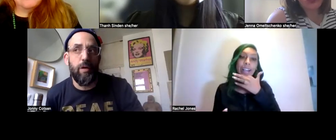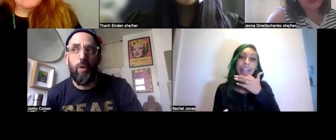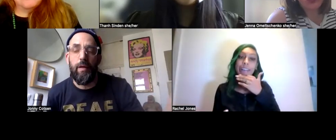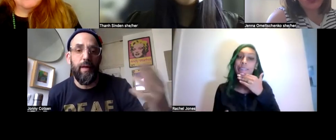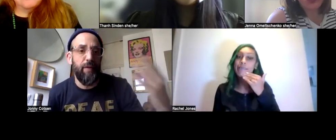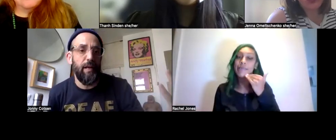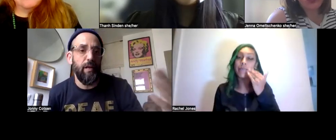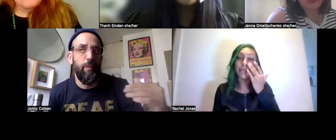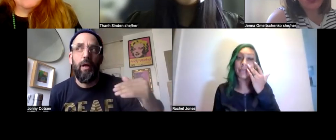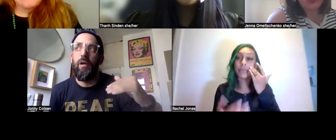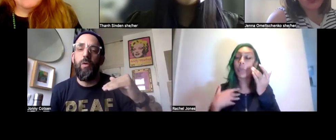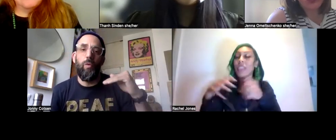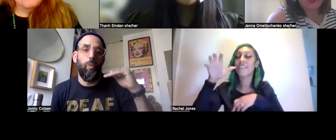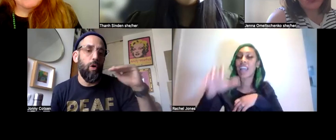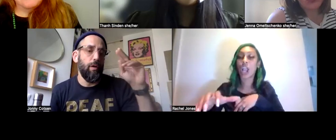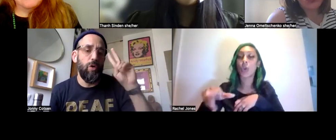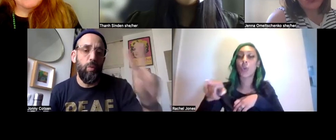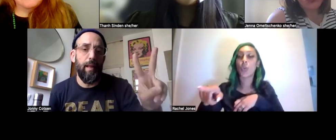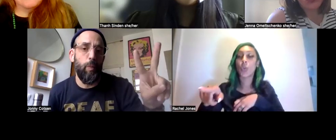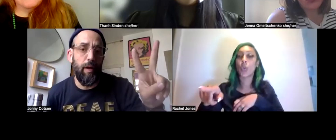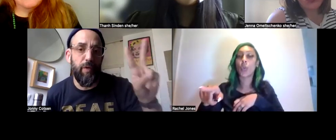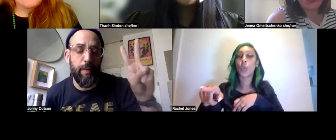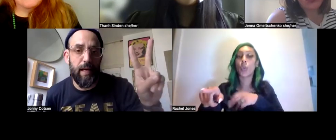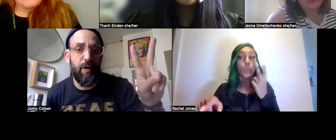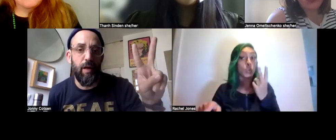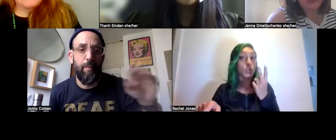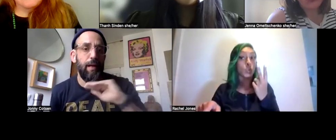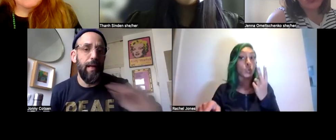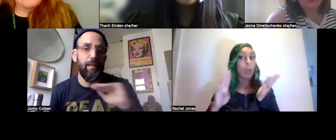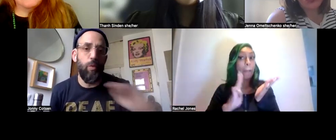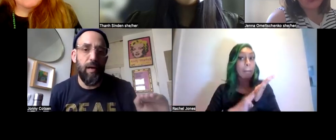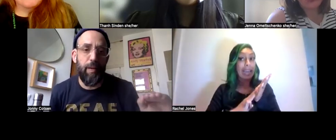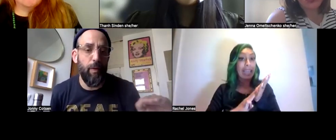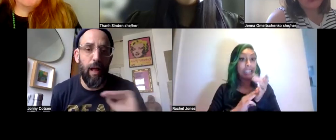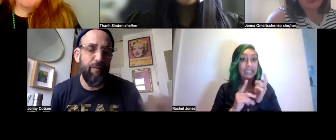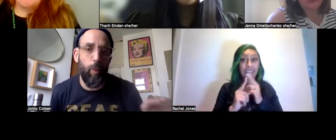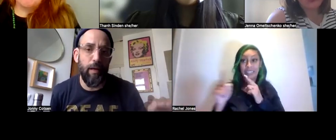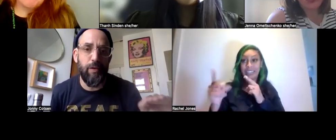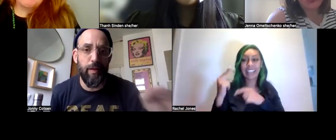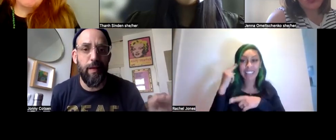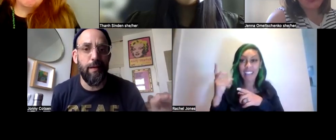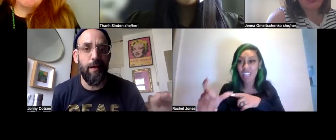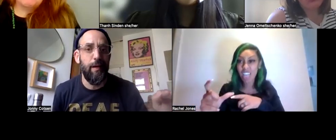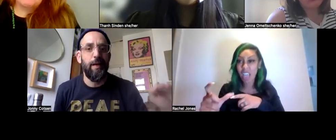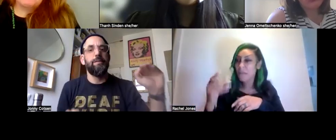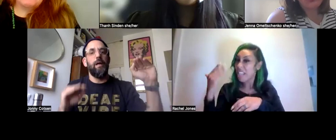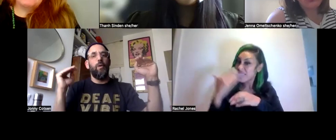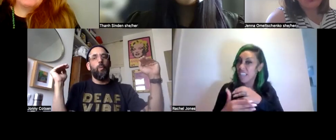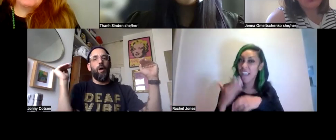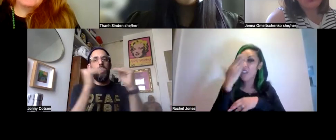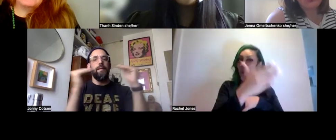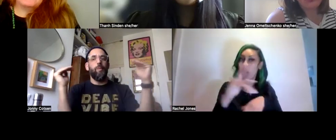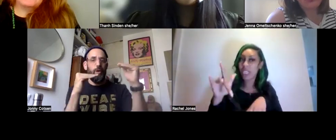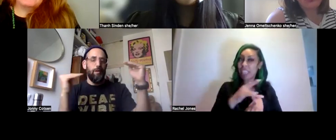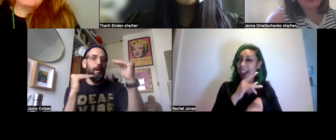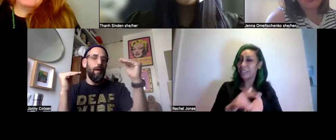I worked with a venue who were 2 minutes away from a deaf club. Yeah, no deaf people ever went to the theatre. So